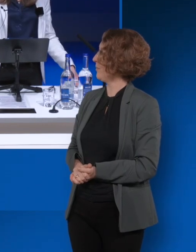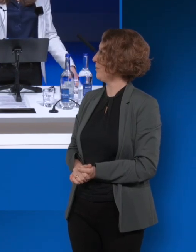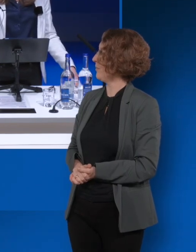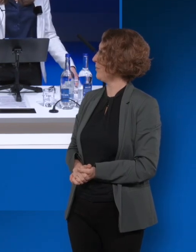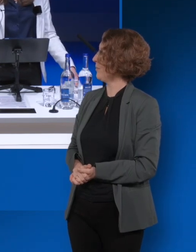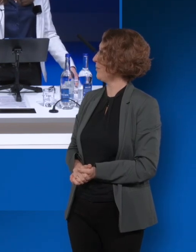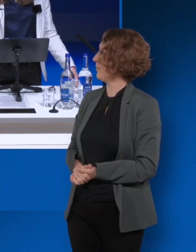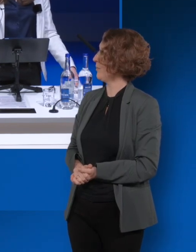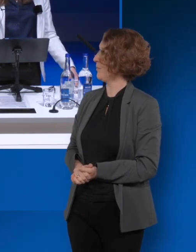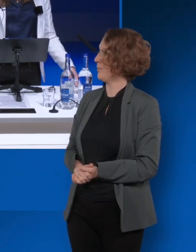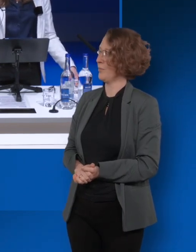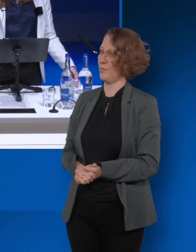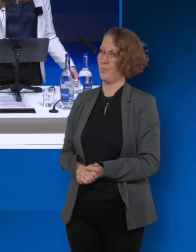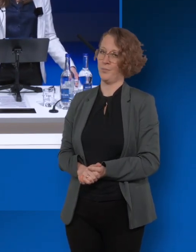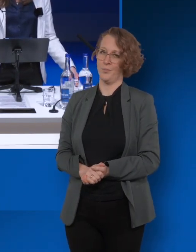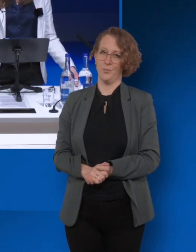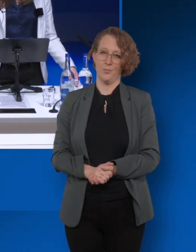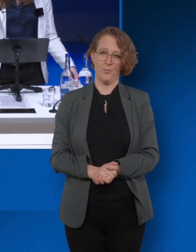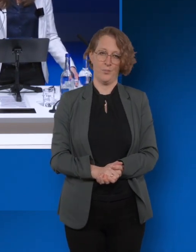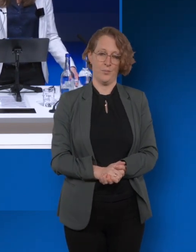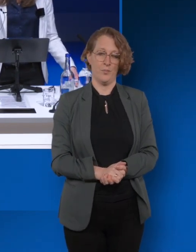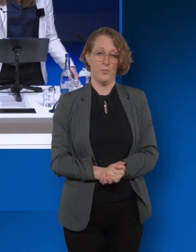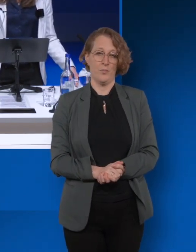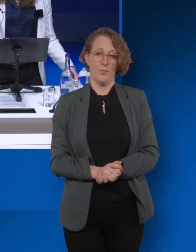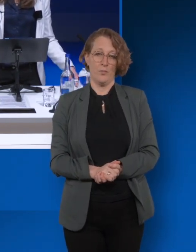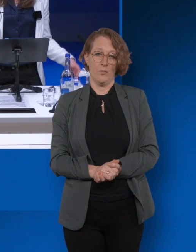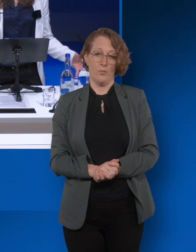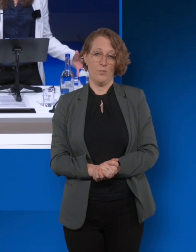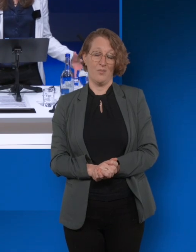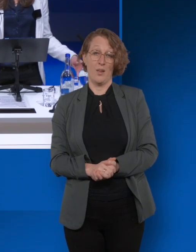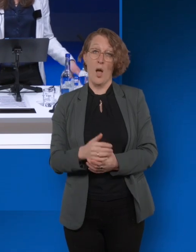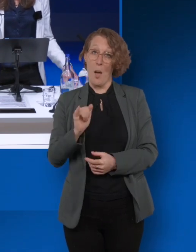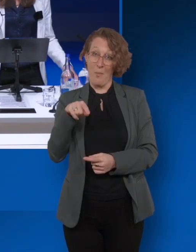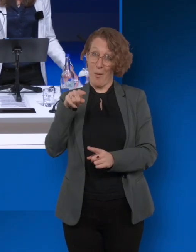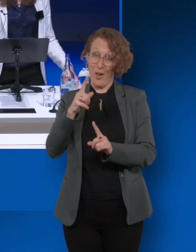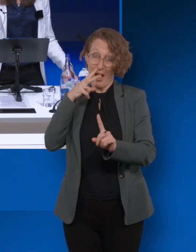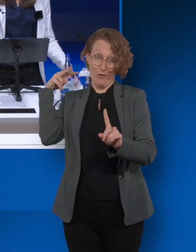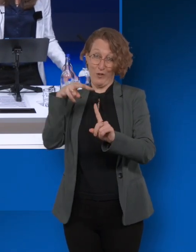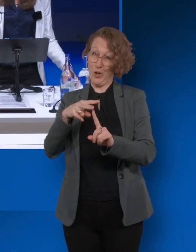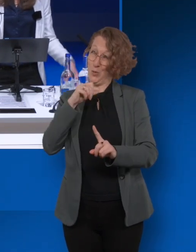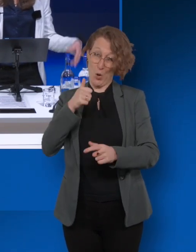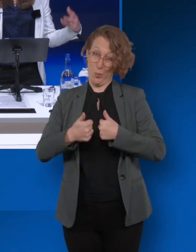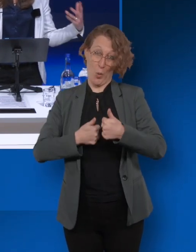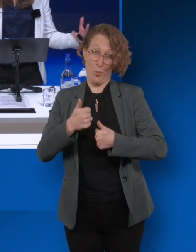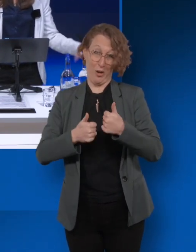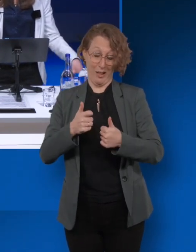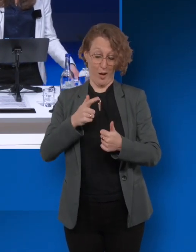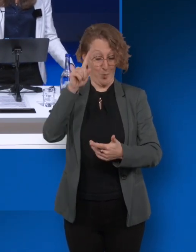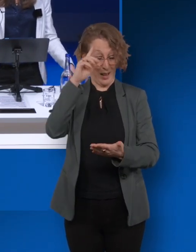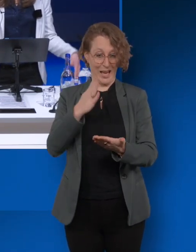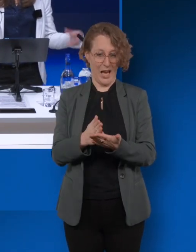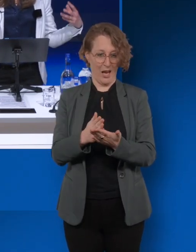two fundamental elements. It can be an unpopular position to believe that there is